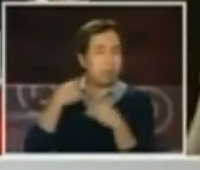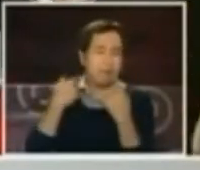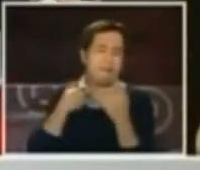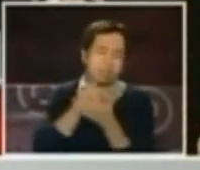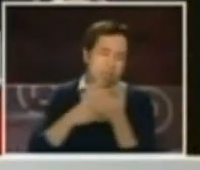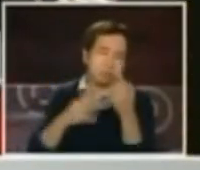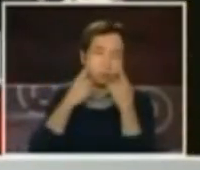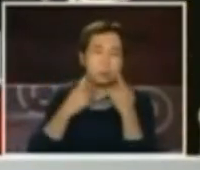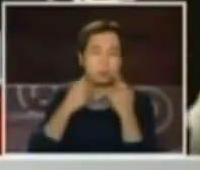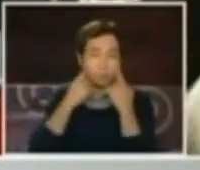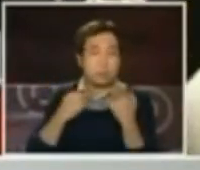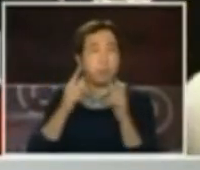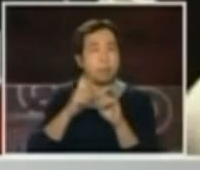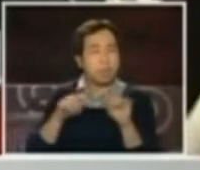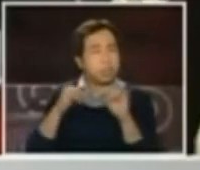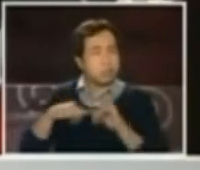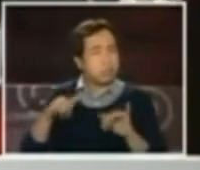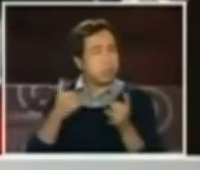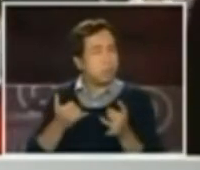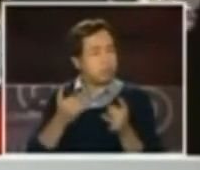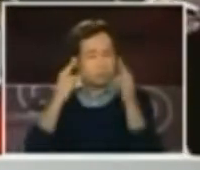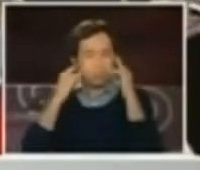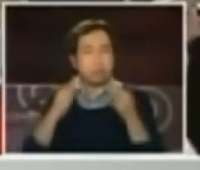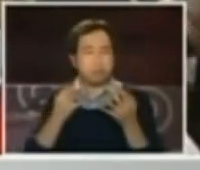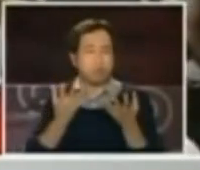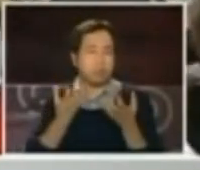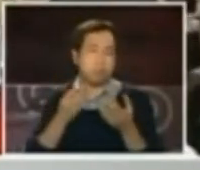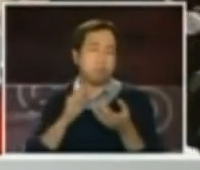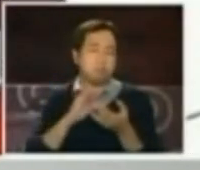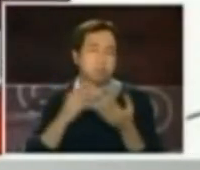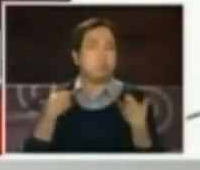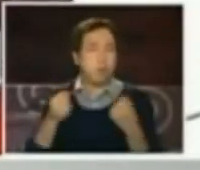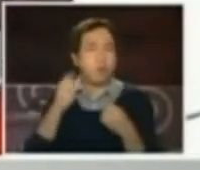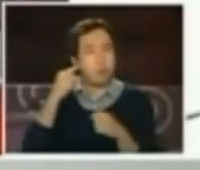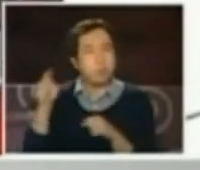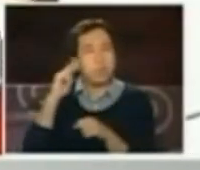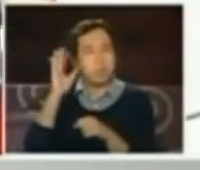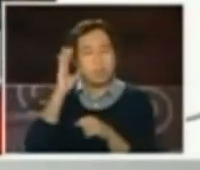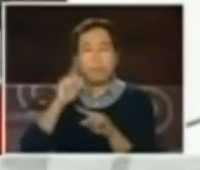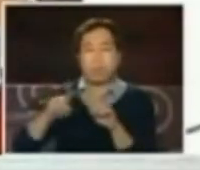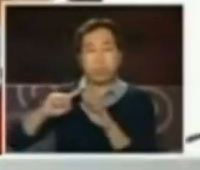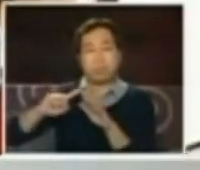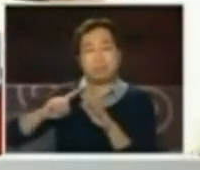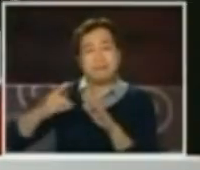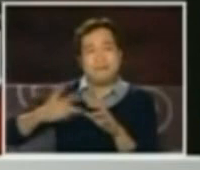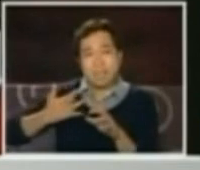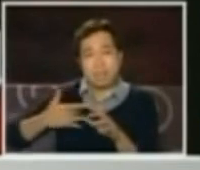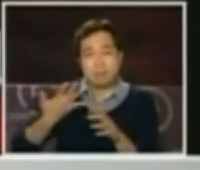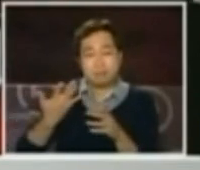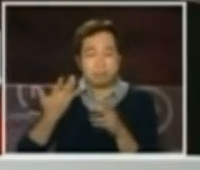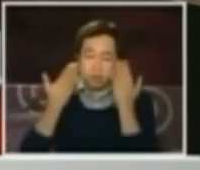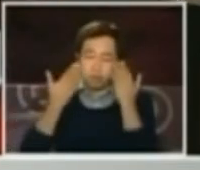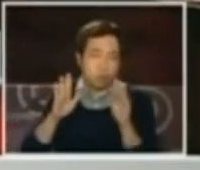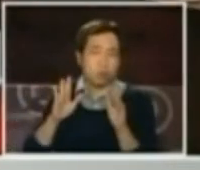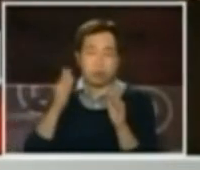But today they said that they were going to be strong for him. But as to any official reaction, we don't know. We don't know if there